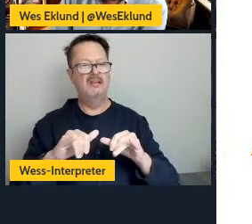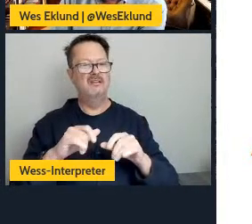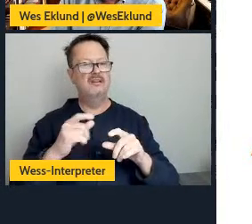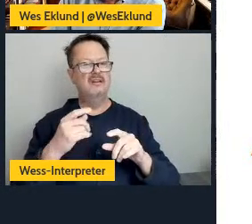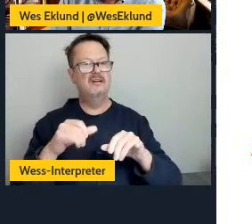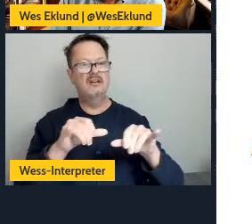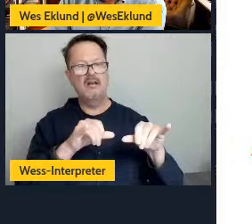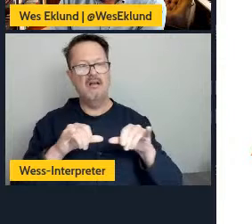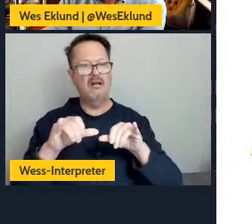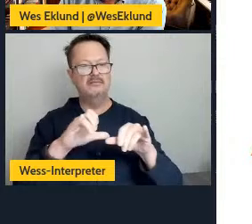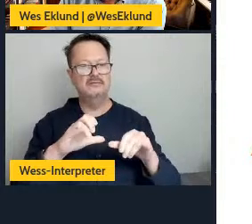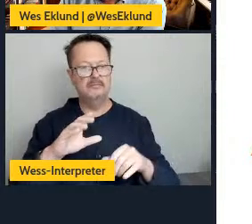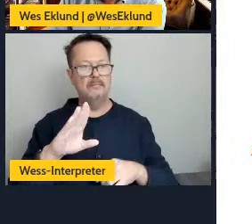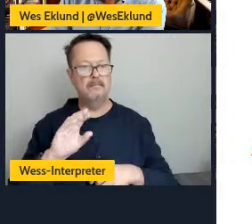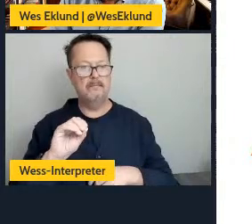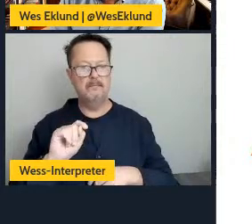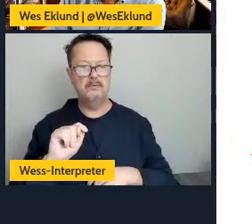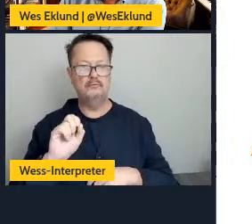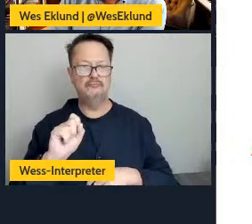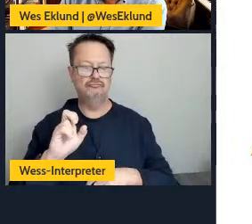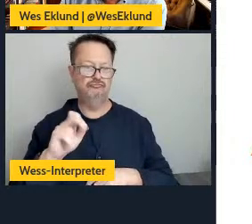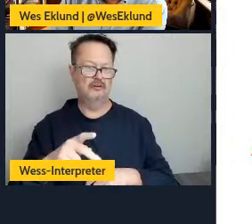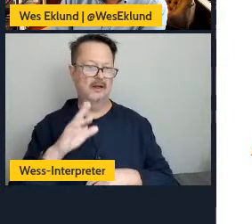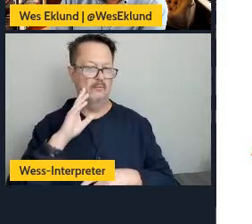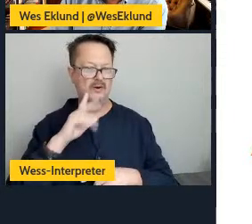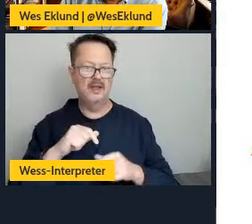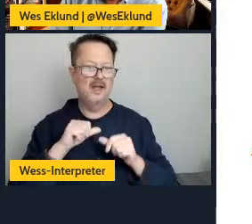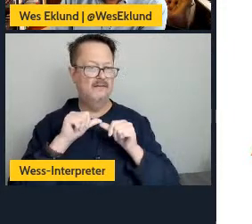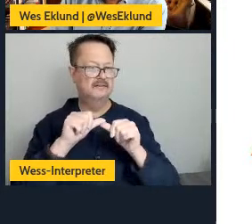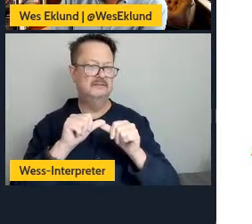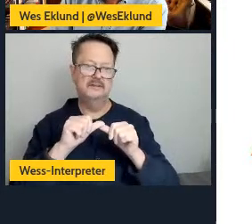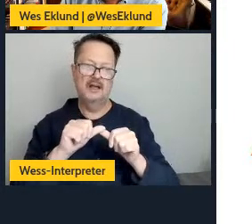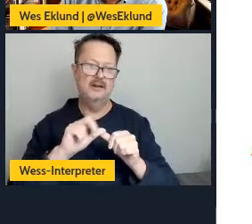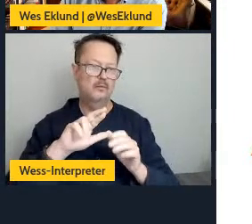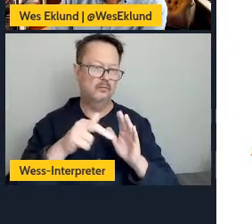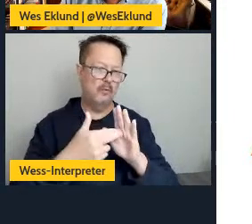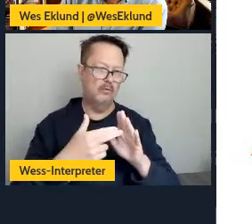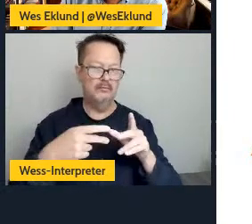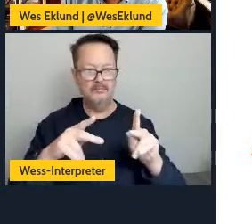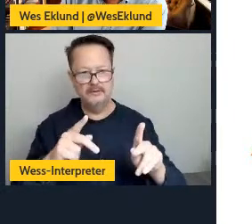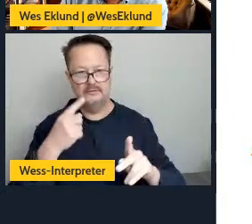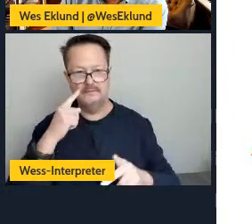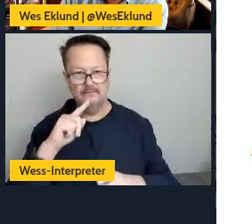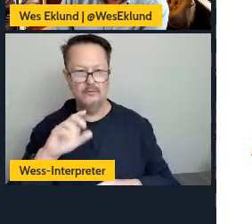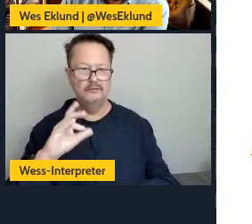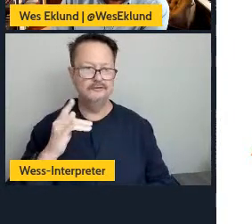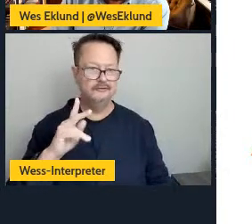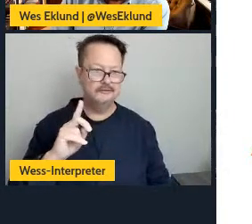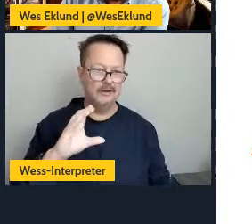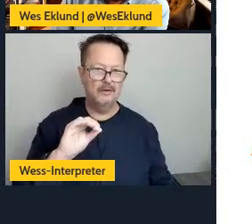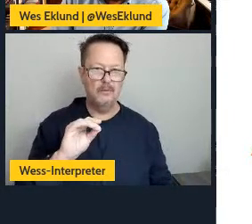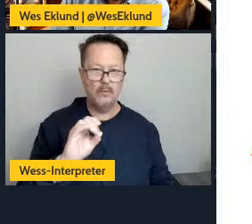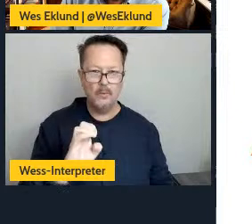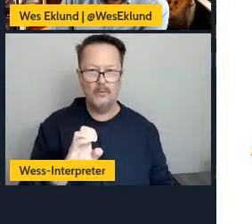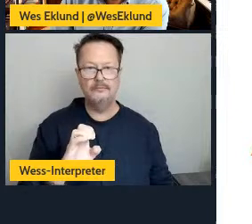would have various static roles and permissions for child code pipelines.